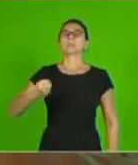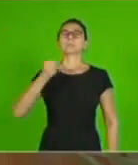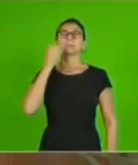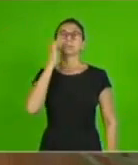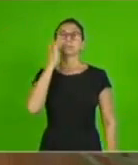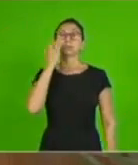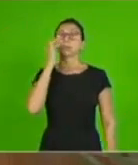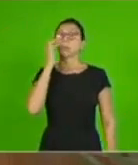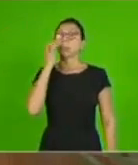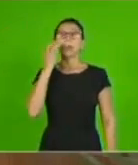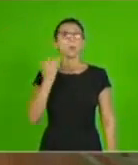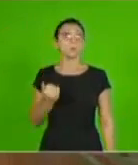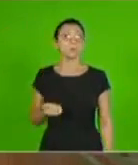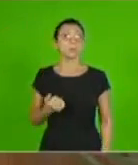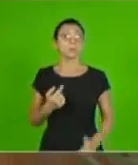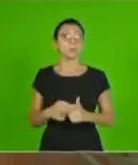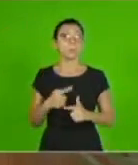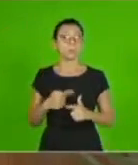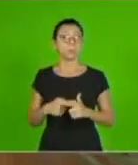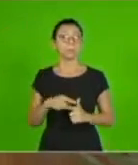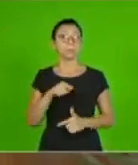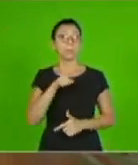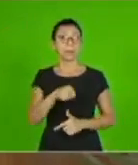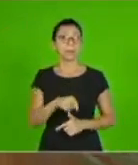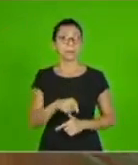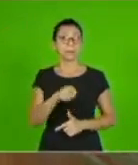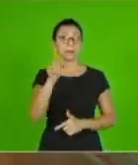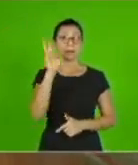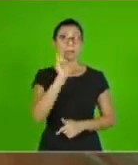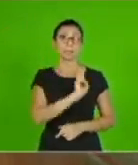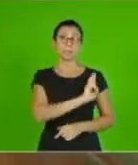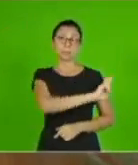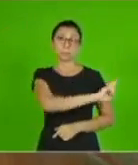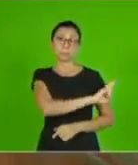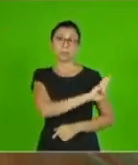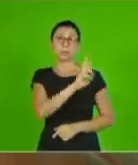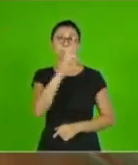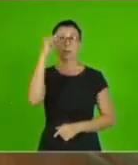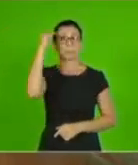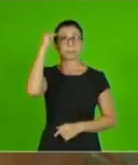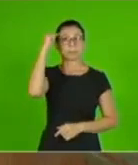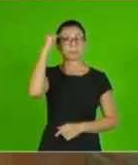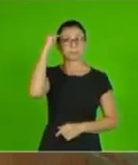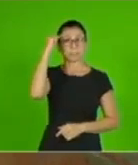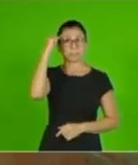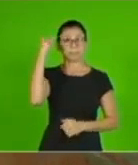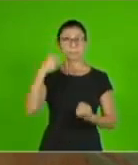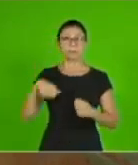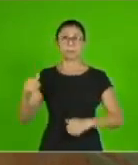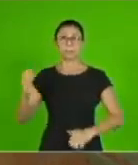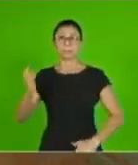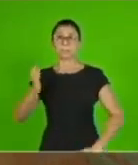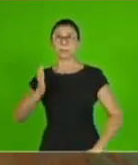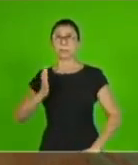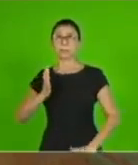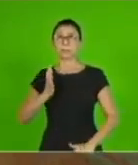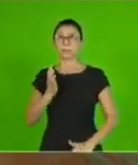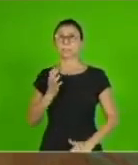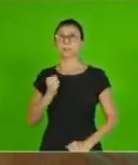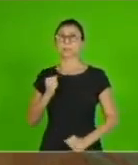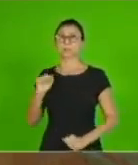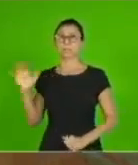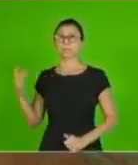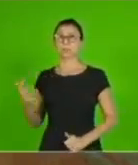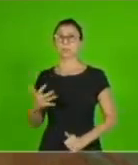So they thought that the manifestation of Jesus would be in a very pretty temple, in